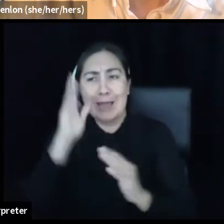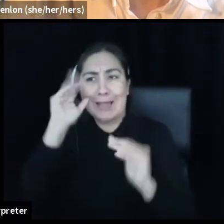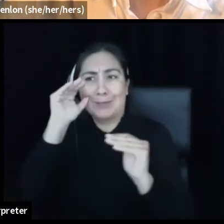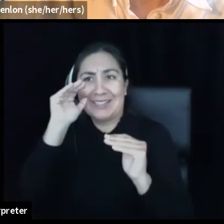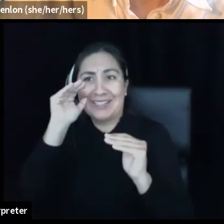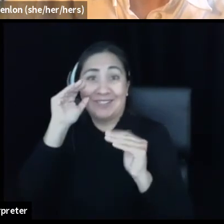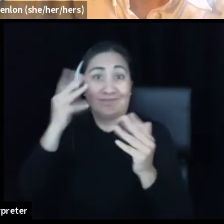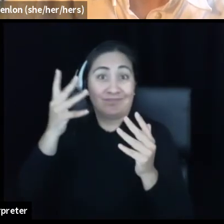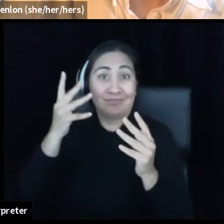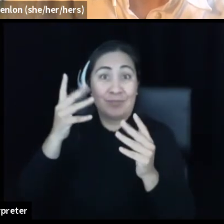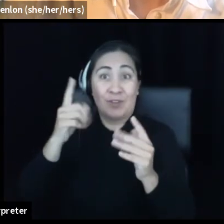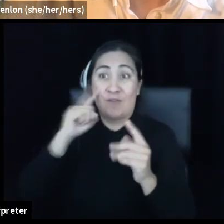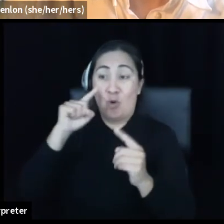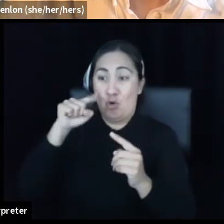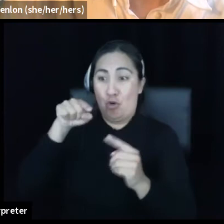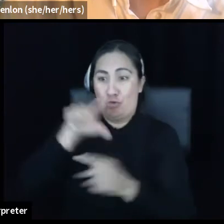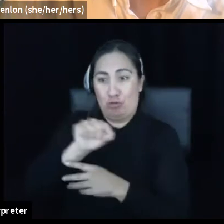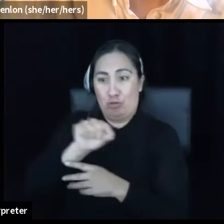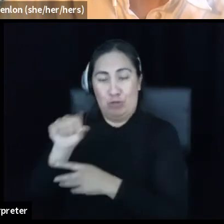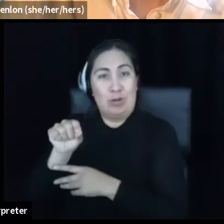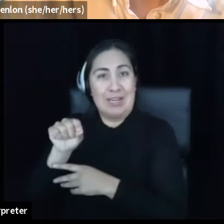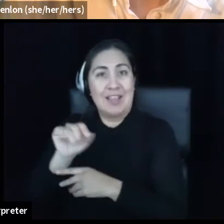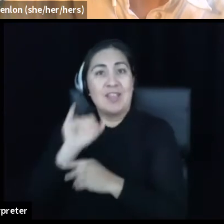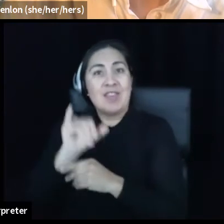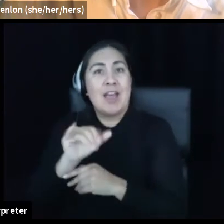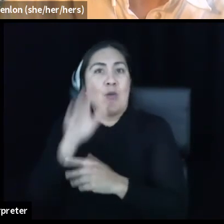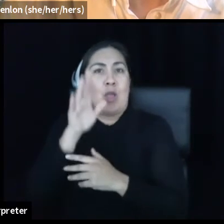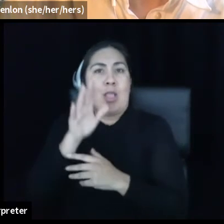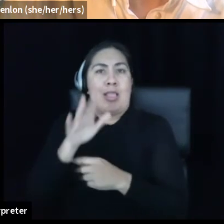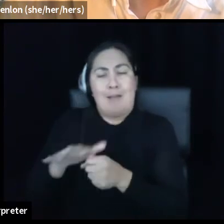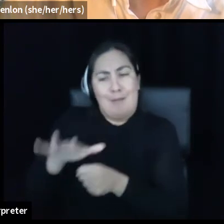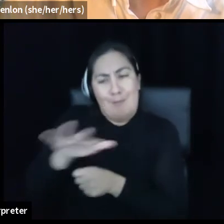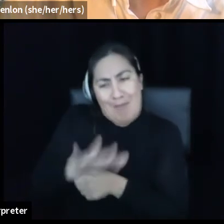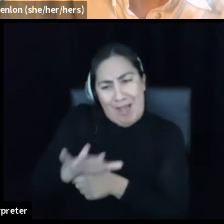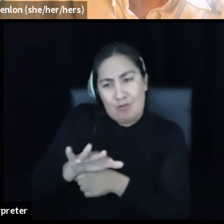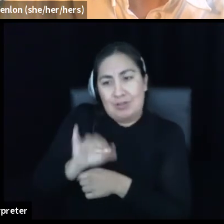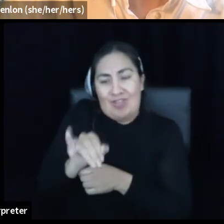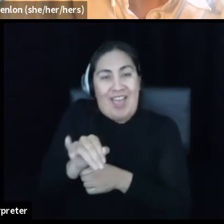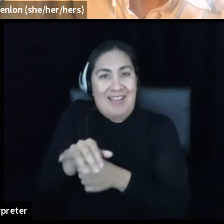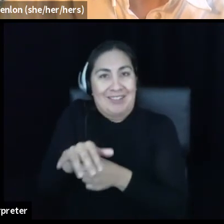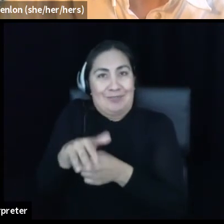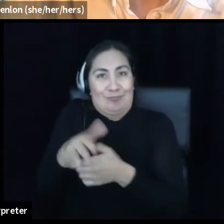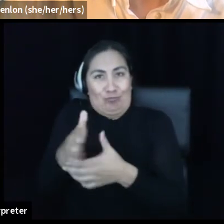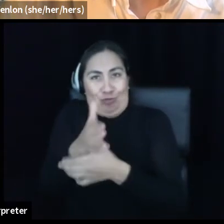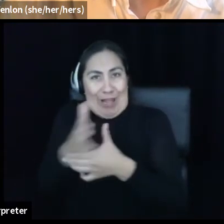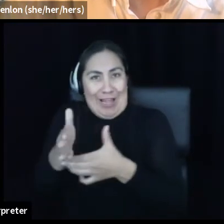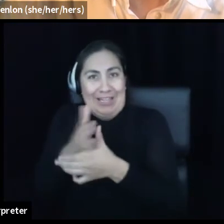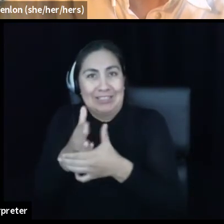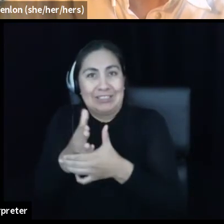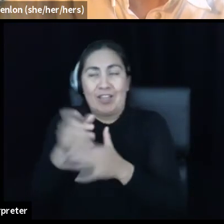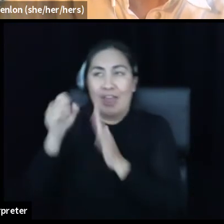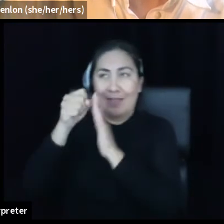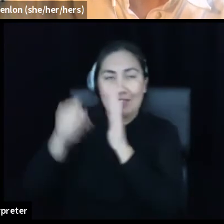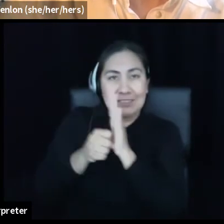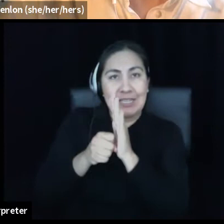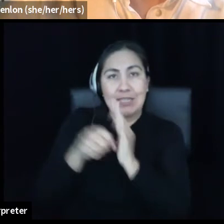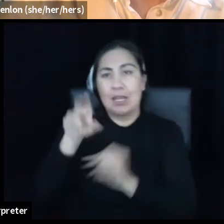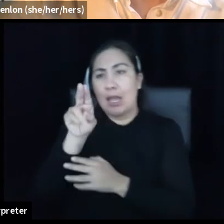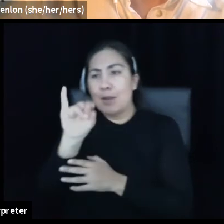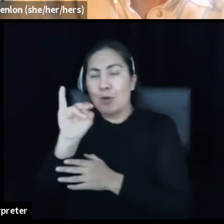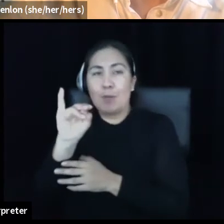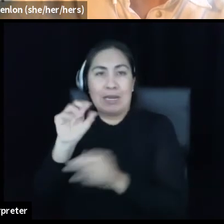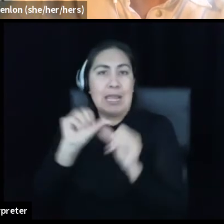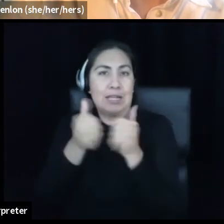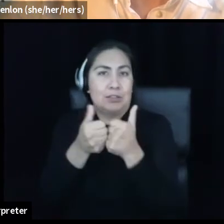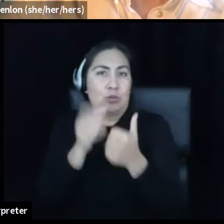be, it'll likely be somewhere in that realm that the state unemployment agencies will